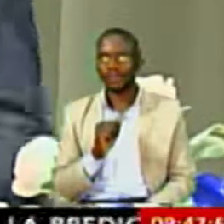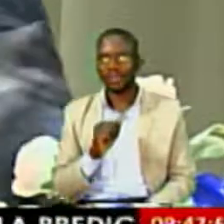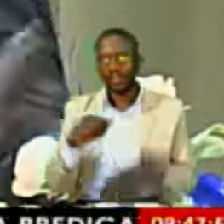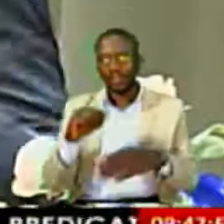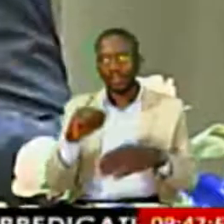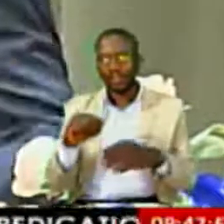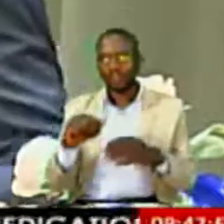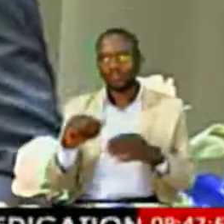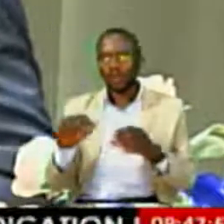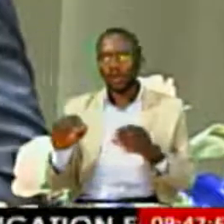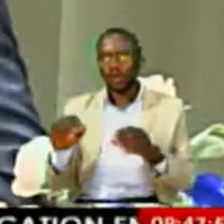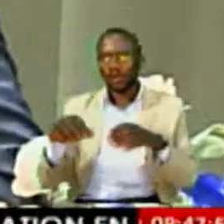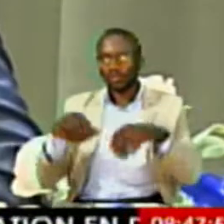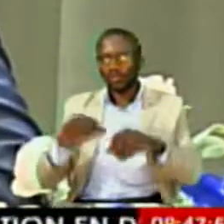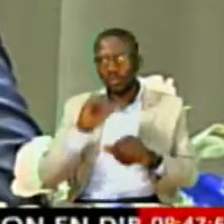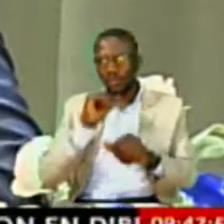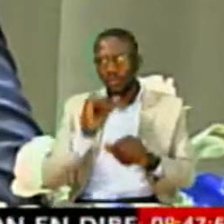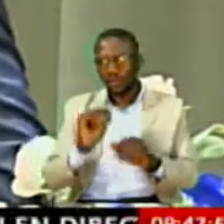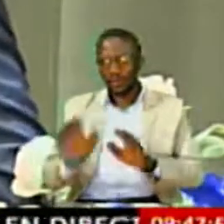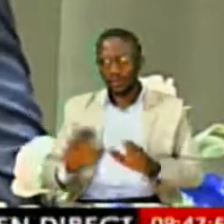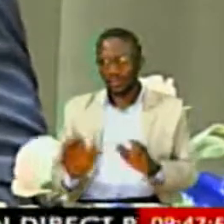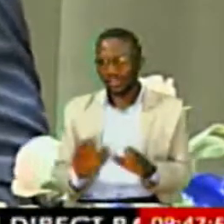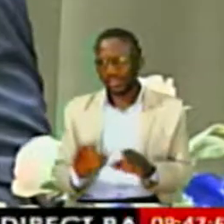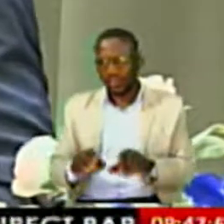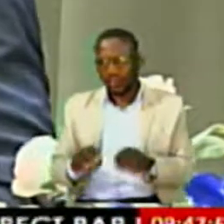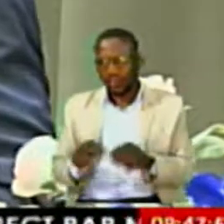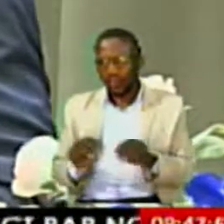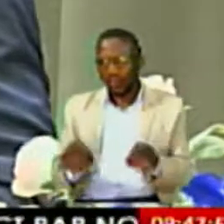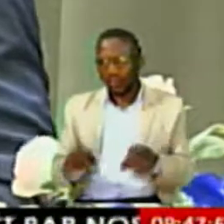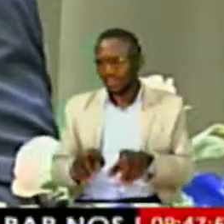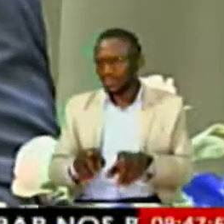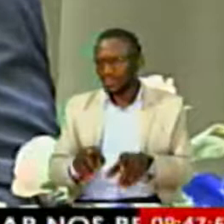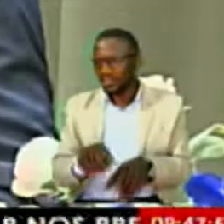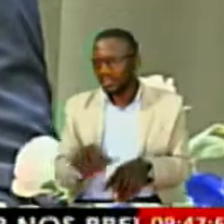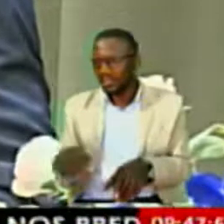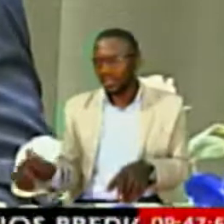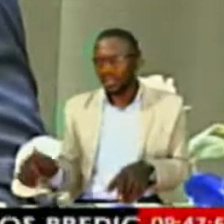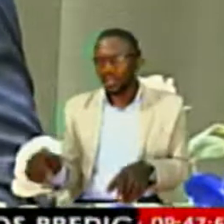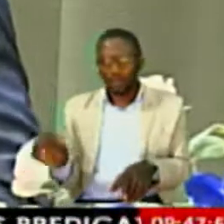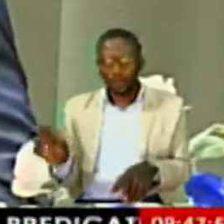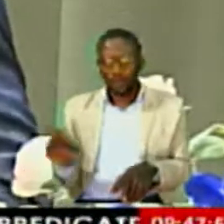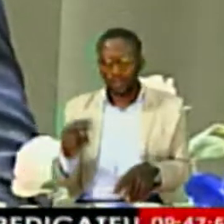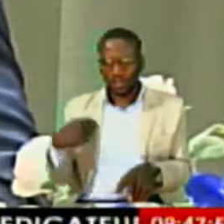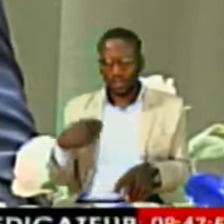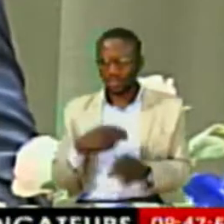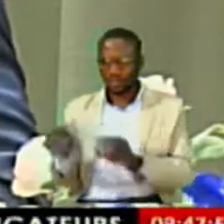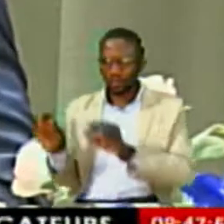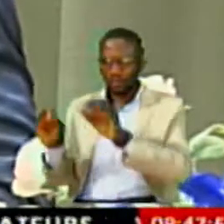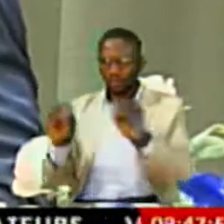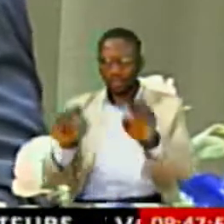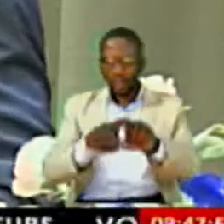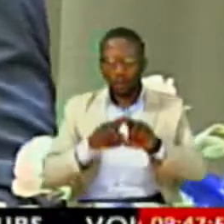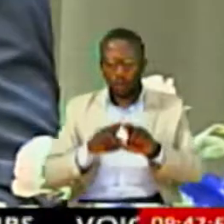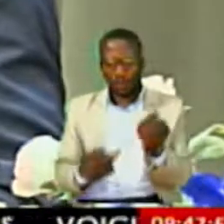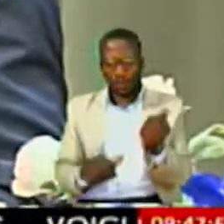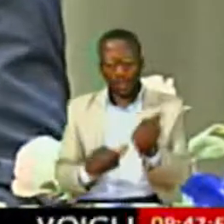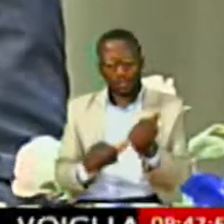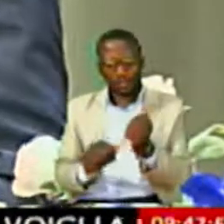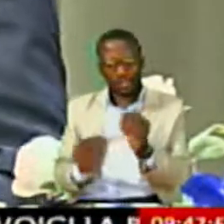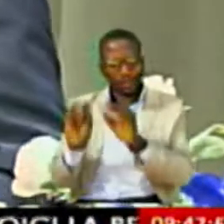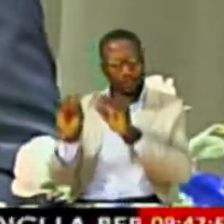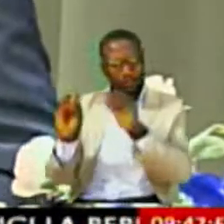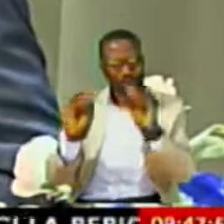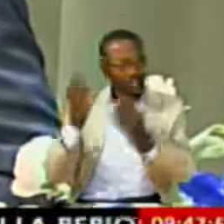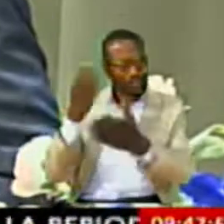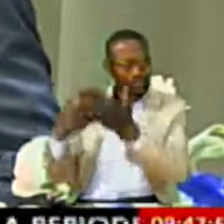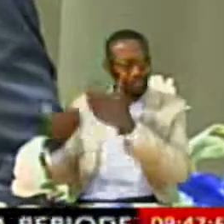On ne peut pas faire autrement. We cannot do otherwise. Nous enseignons comme les apôtres ont enseigné. We are teaching the way the apostles taught. Et quand vous